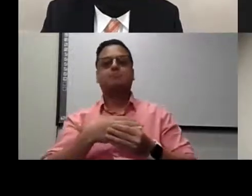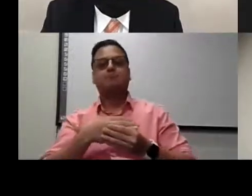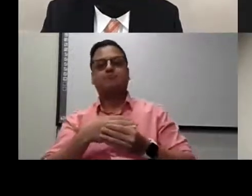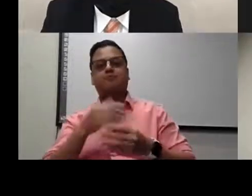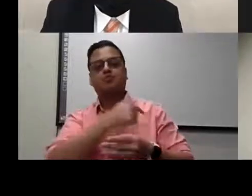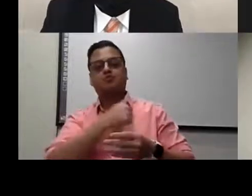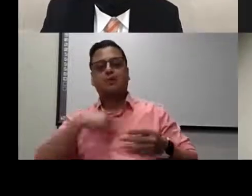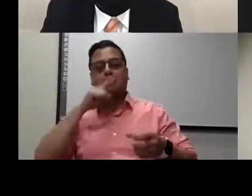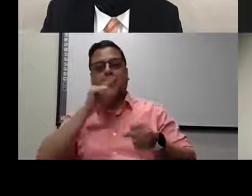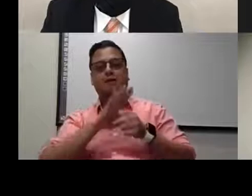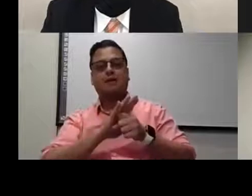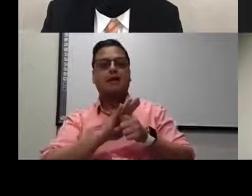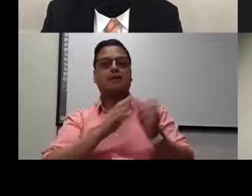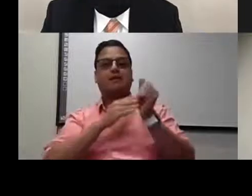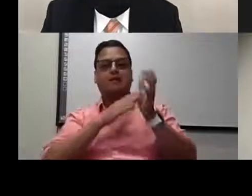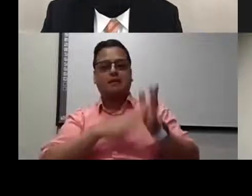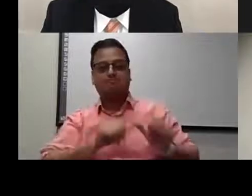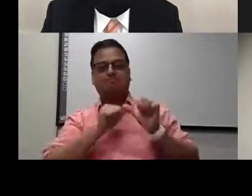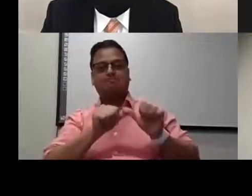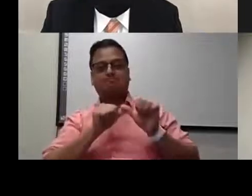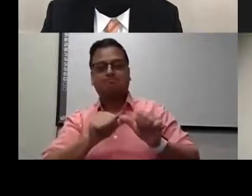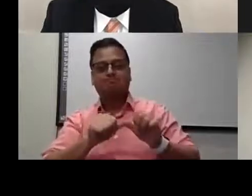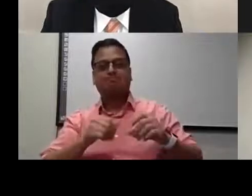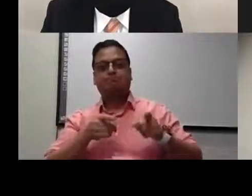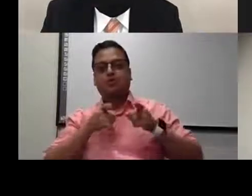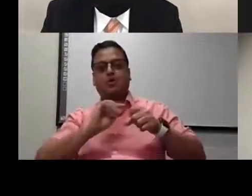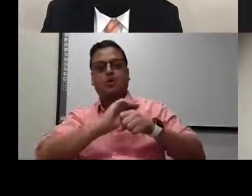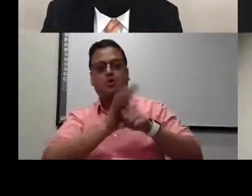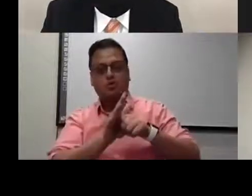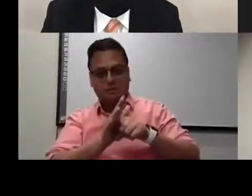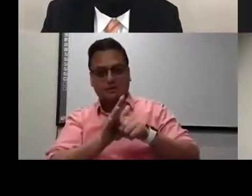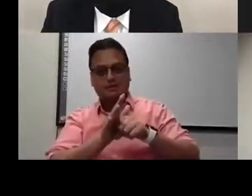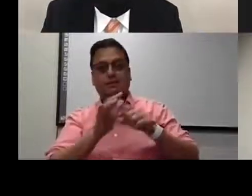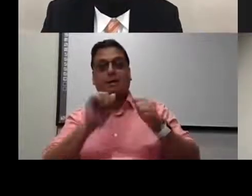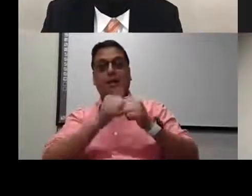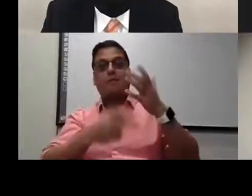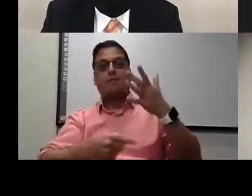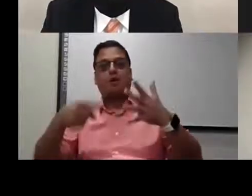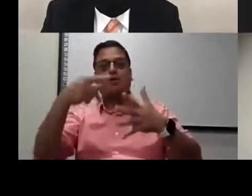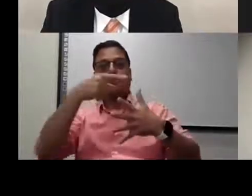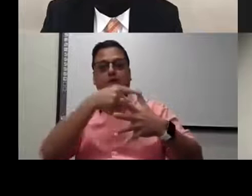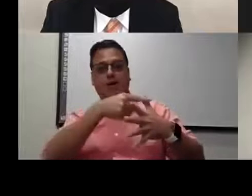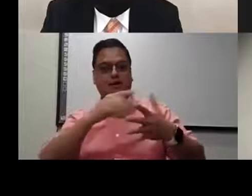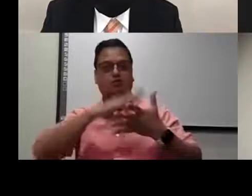leaders have persevered through the ongoing pandemic by first and foremost prioritizing the health and well-being